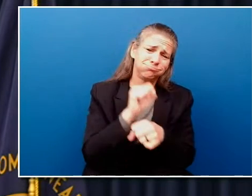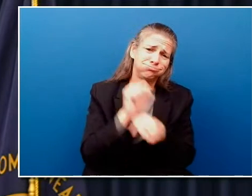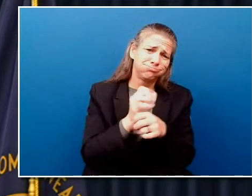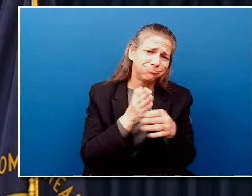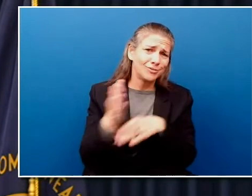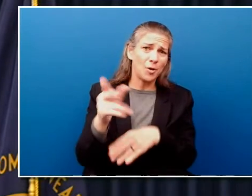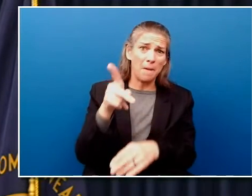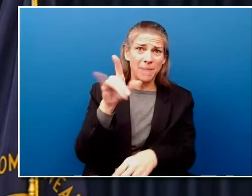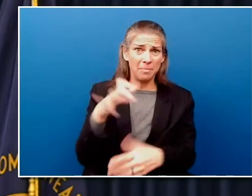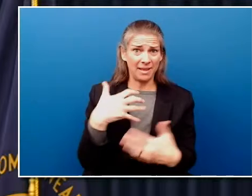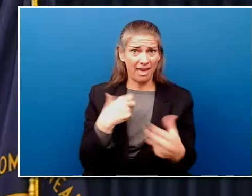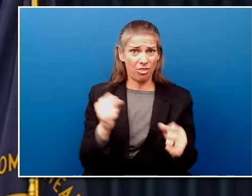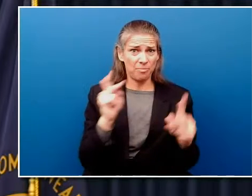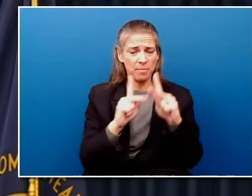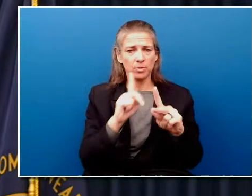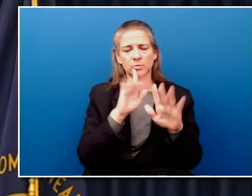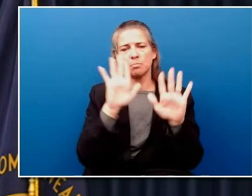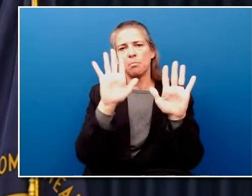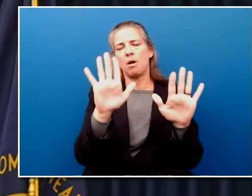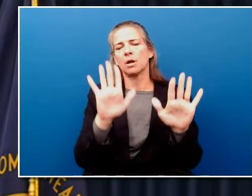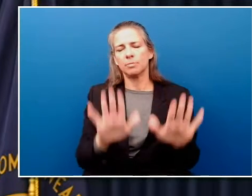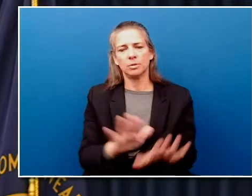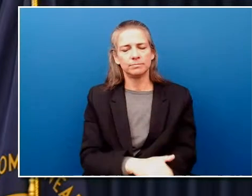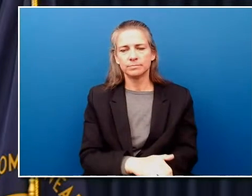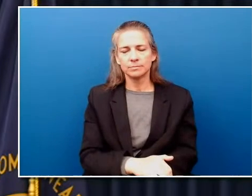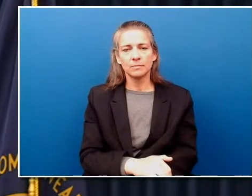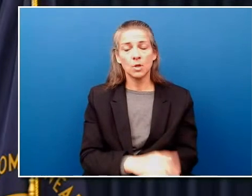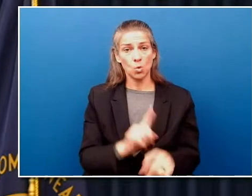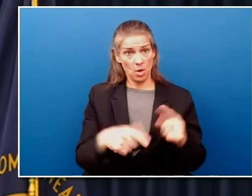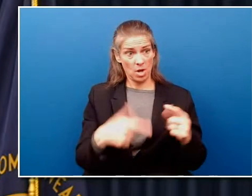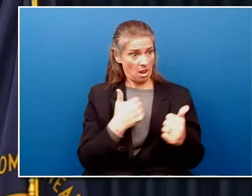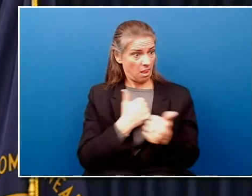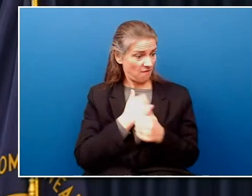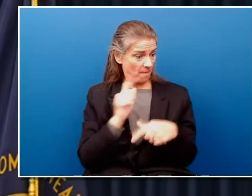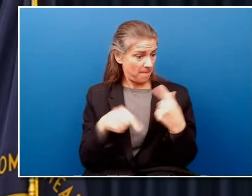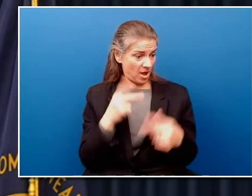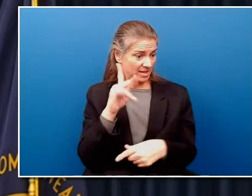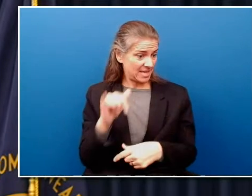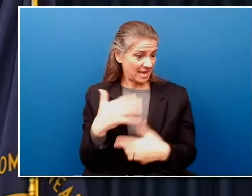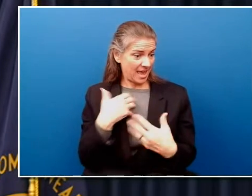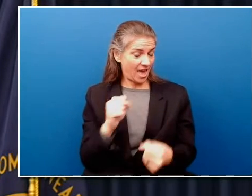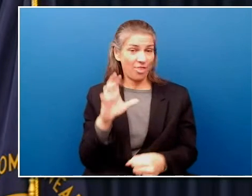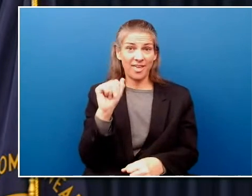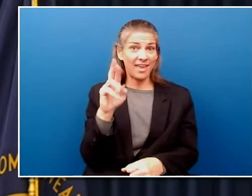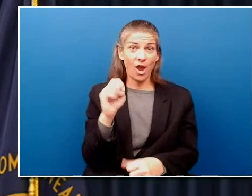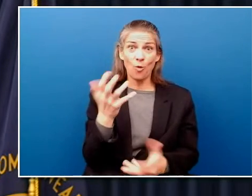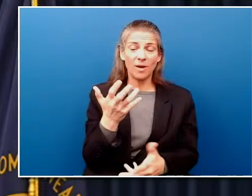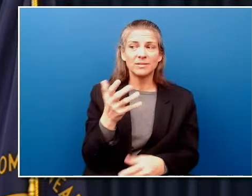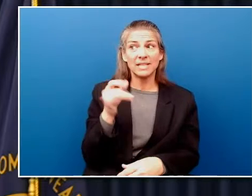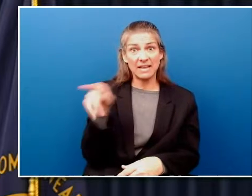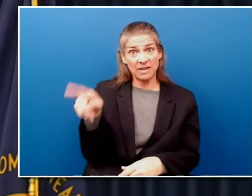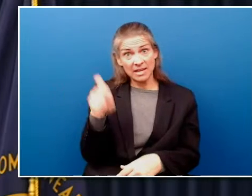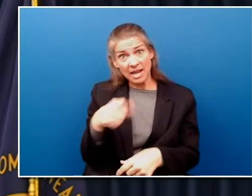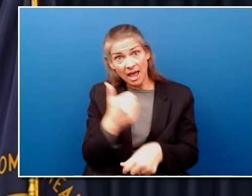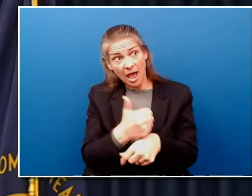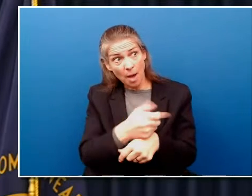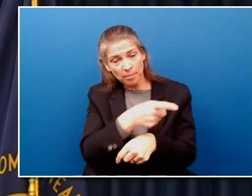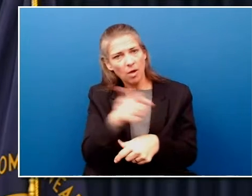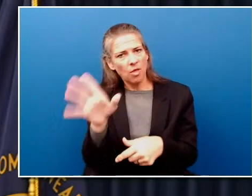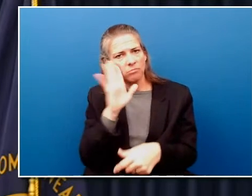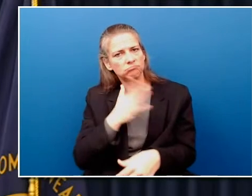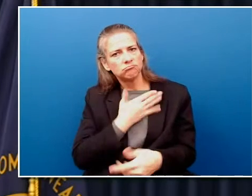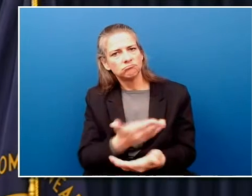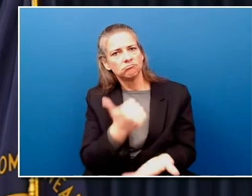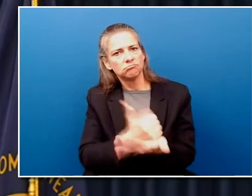truly remarkable. What I love about Kentucky's healthcare community is that when somebody needs help, they help. And it doesn't matter how